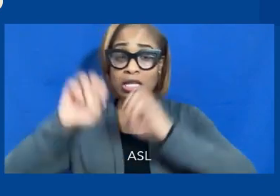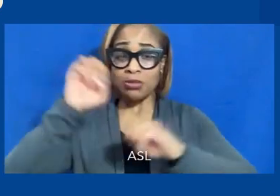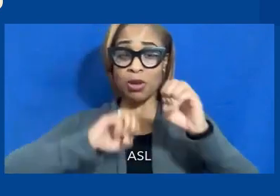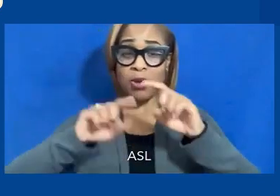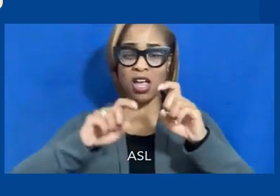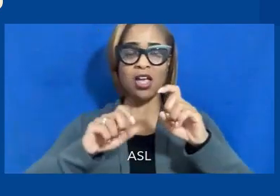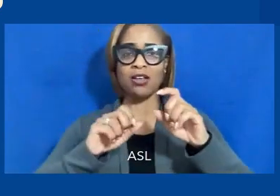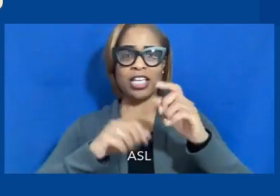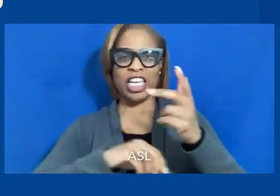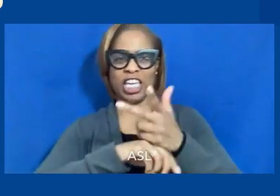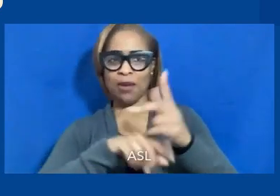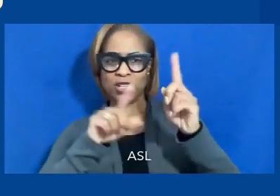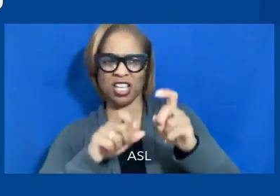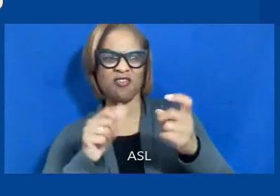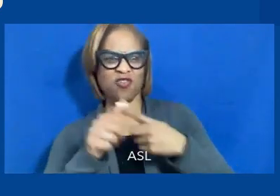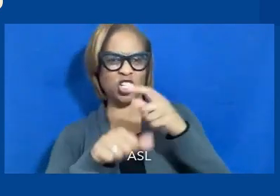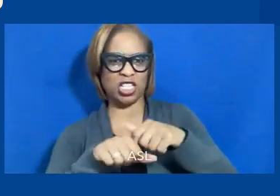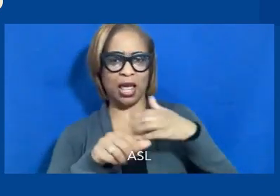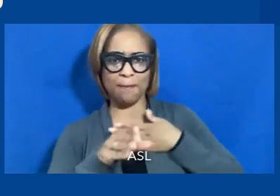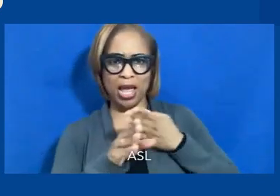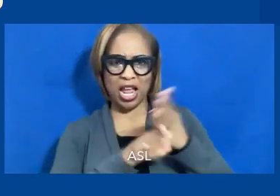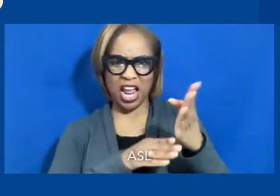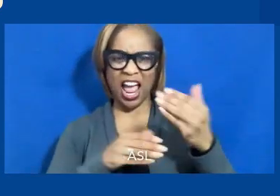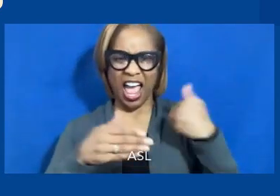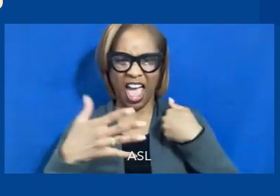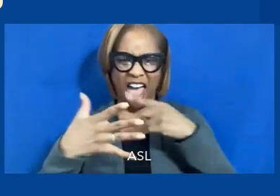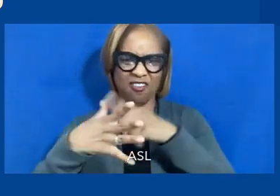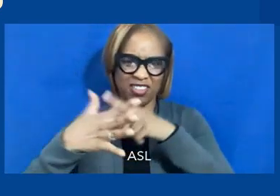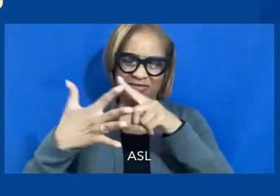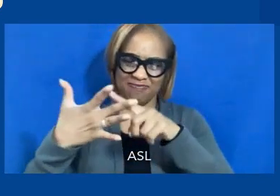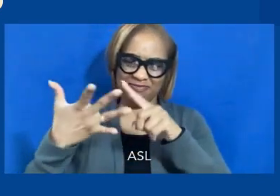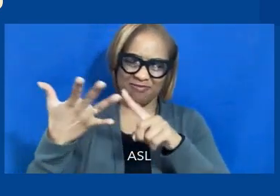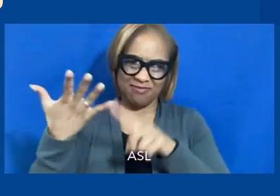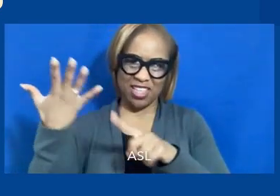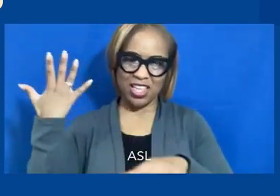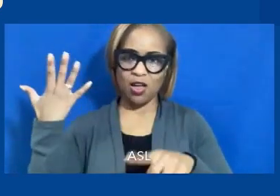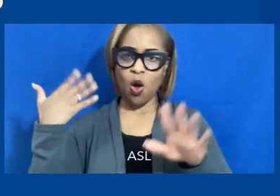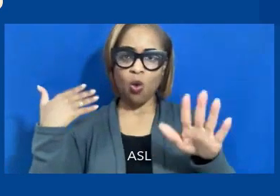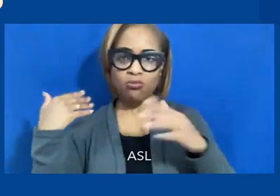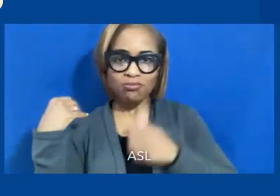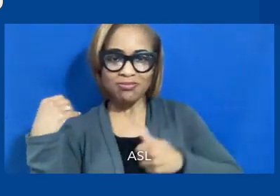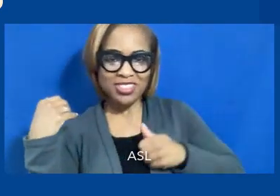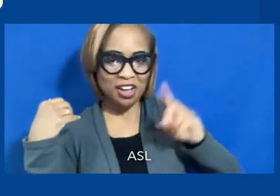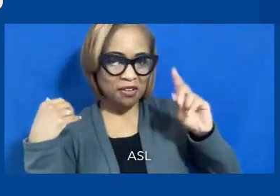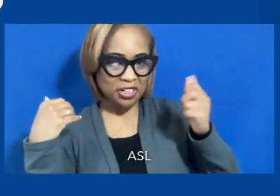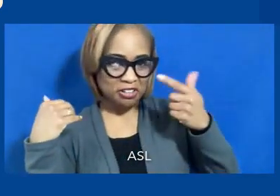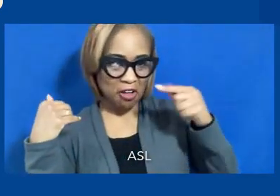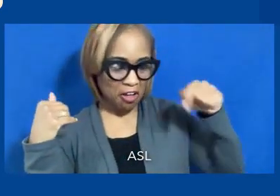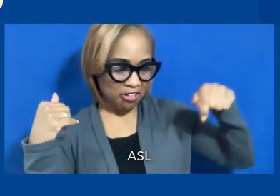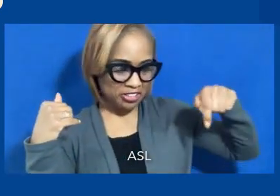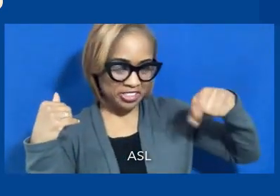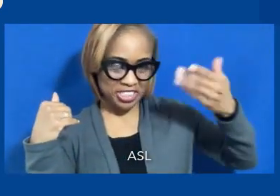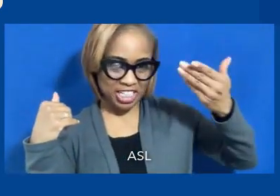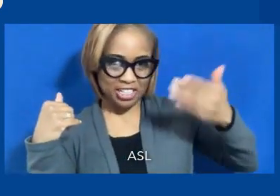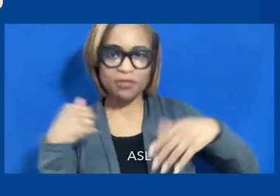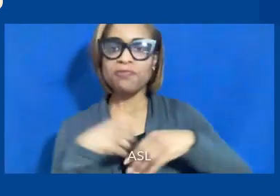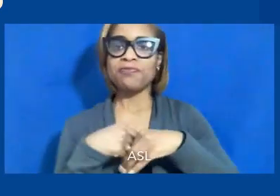career where I've ever had any of these things. And it was sorry, dog. It was like,